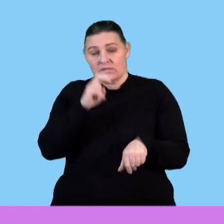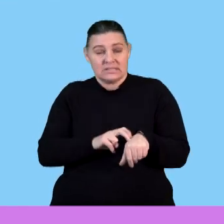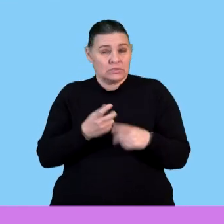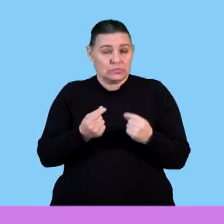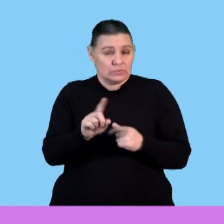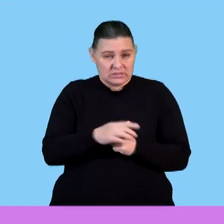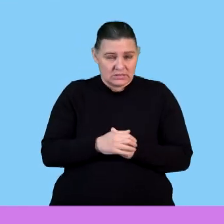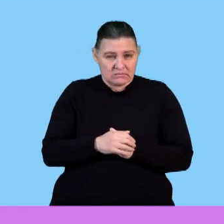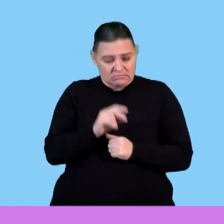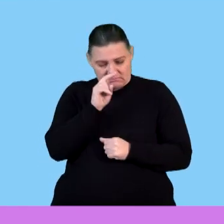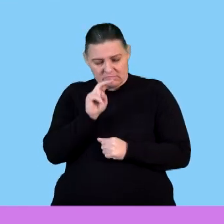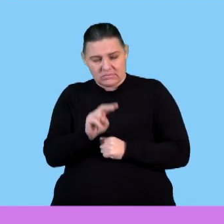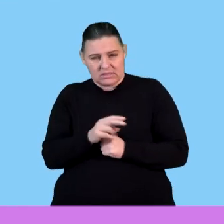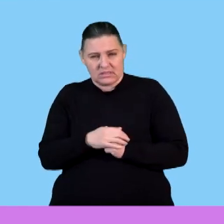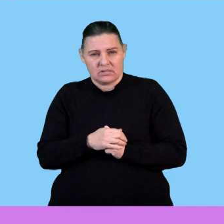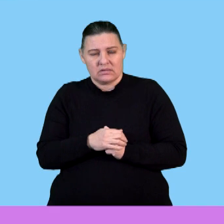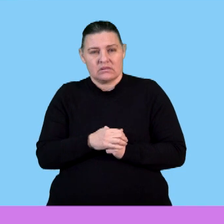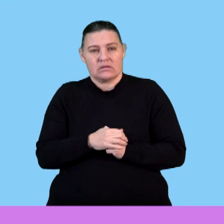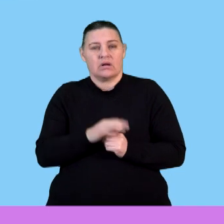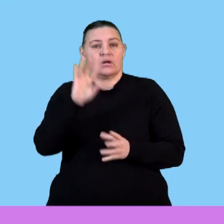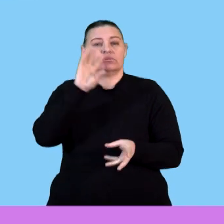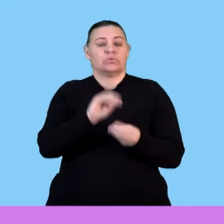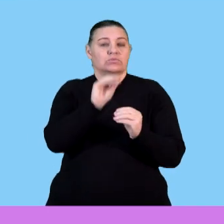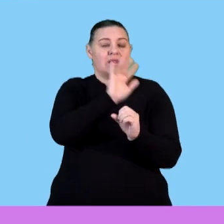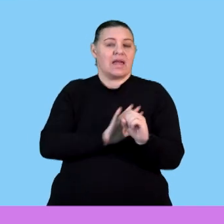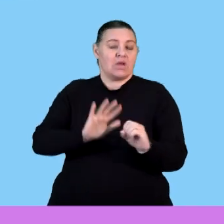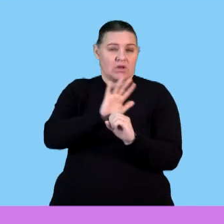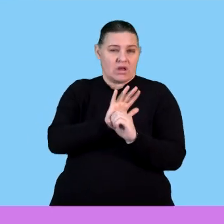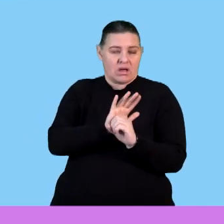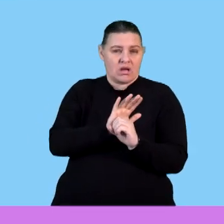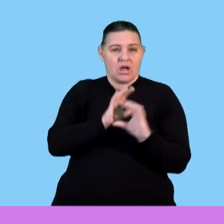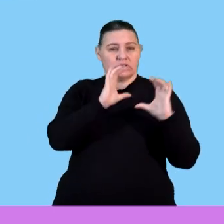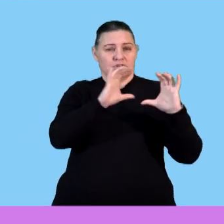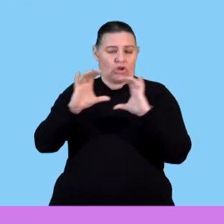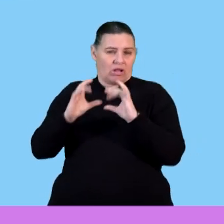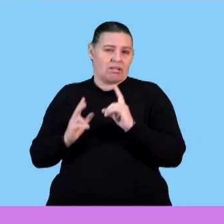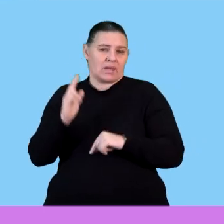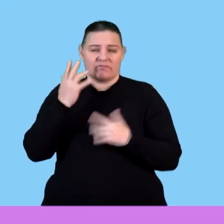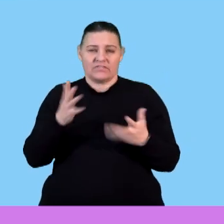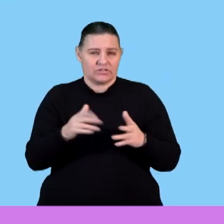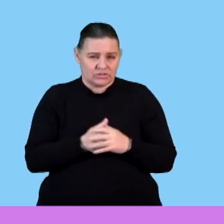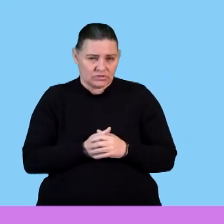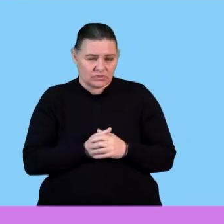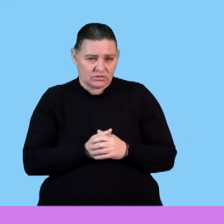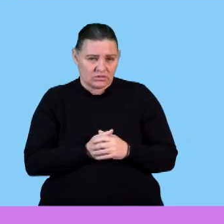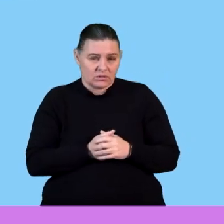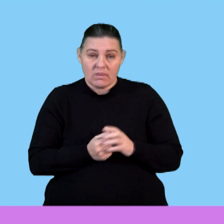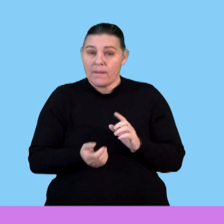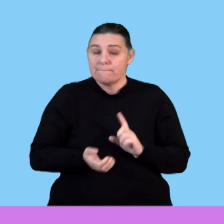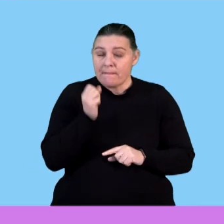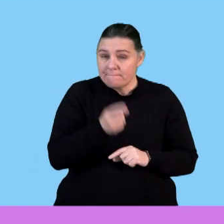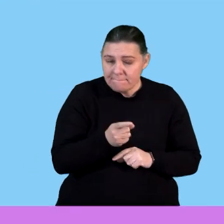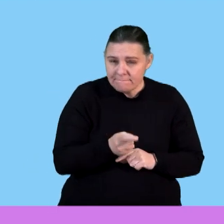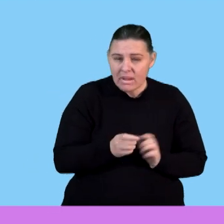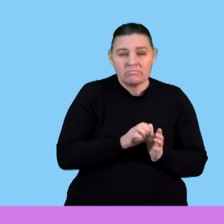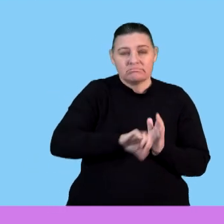know what is the area of that little pastry pieces that have been left out. So what do we need to do? We need to see what is